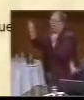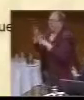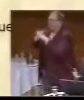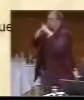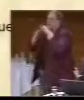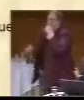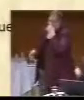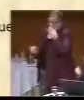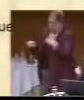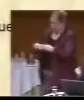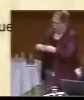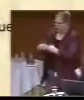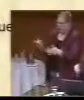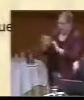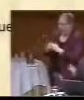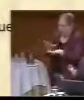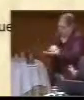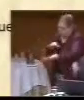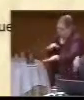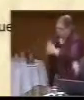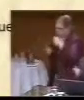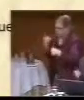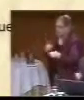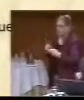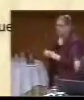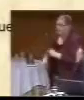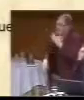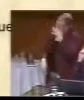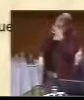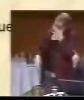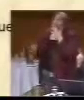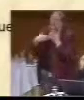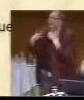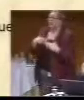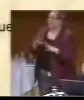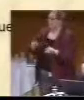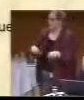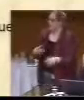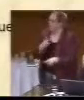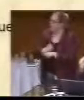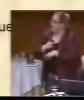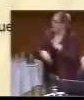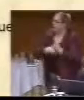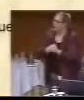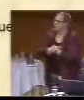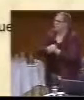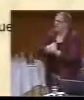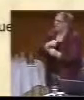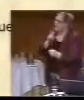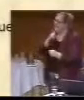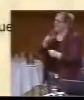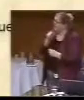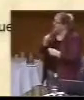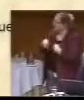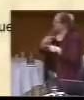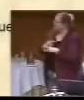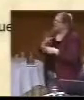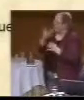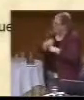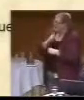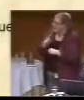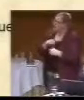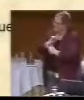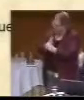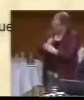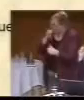can have the math test read itself aloud and give the kids the right kind of support. Not about the math. We want to challenge the kid to do the math. We want to